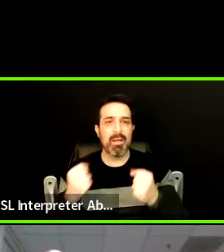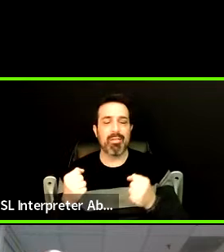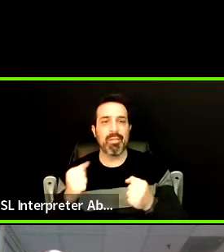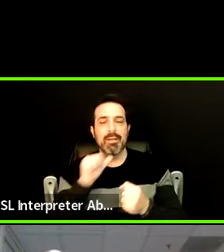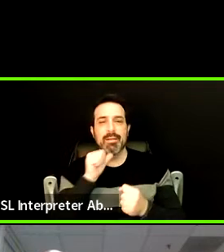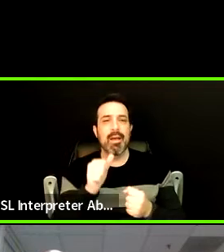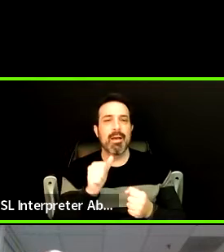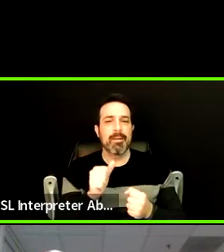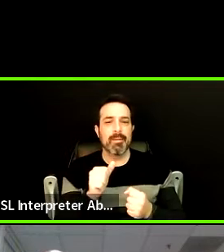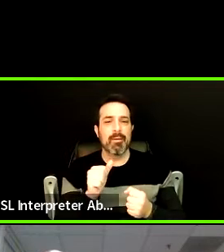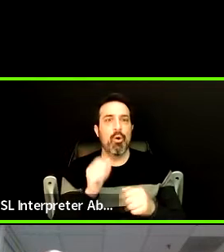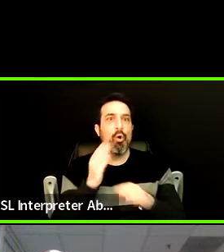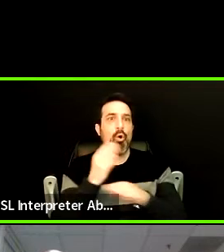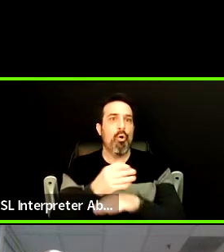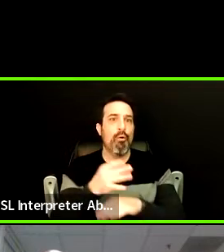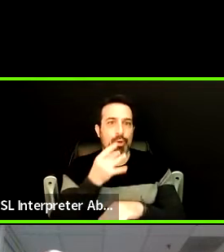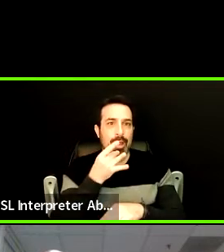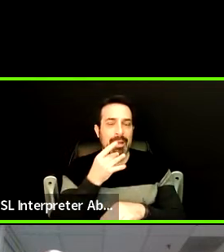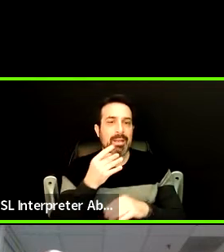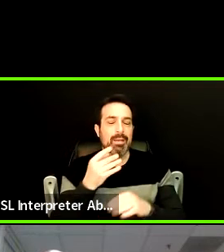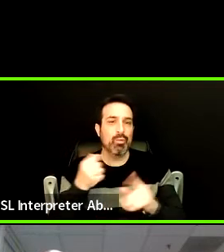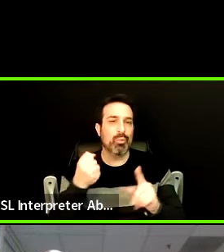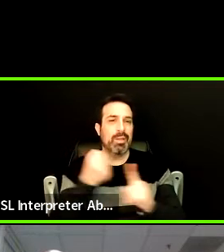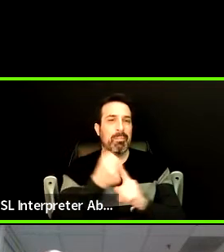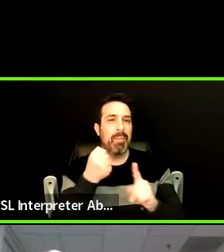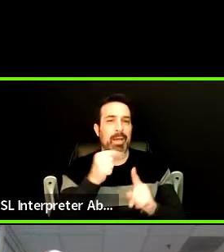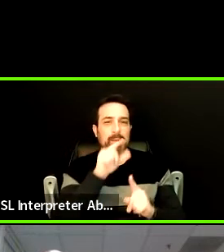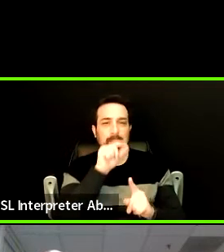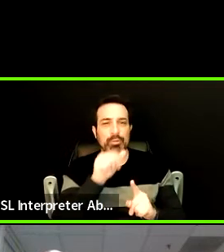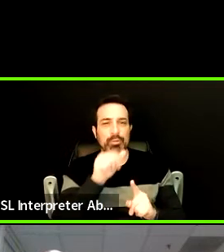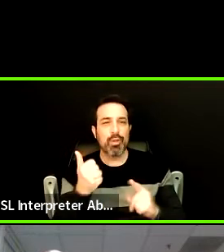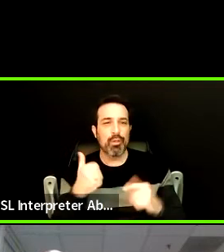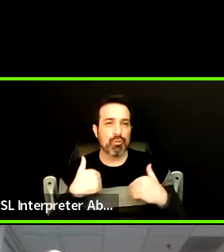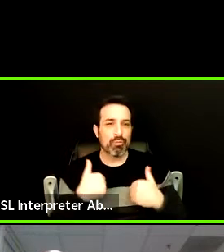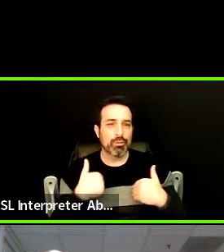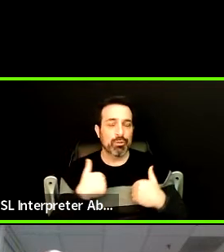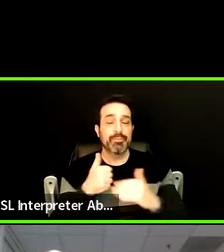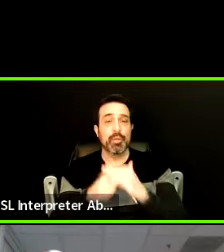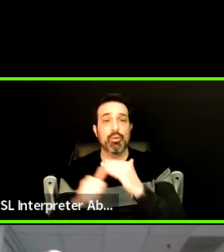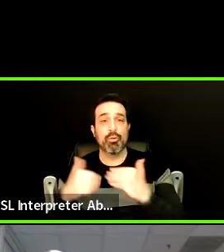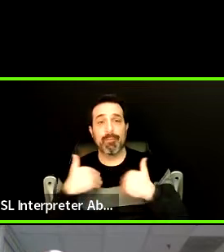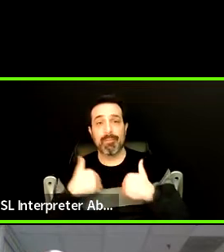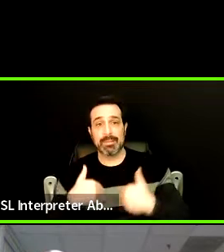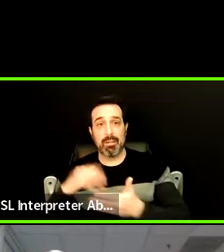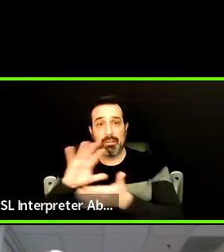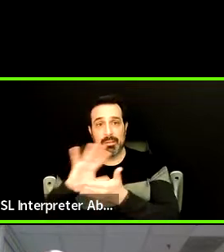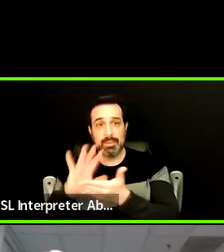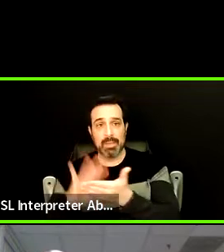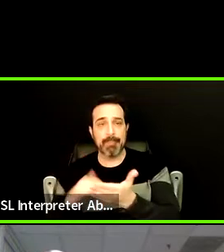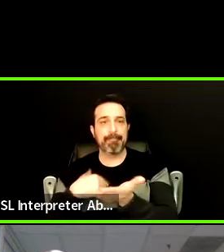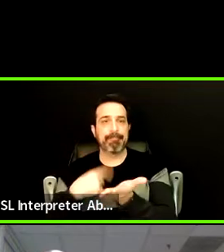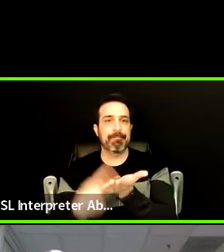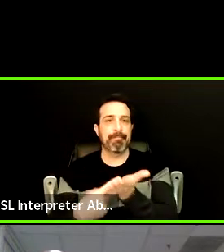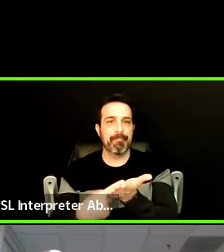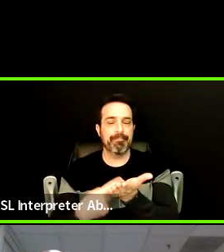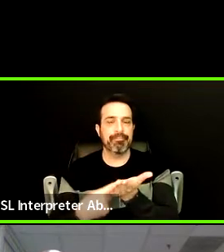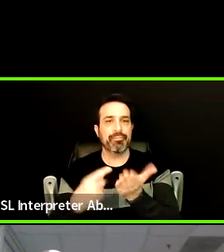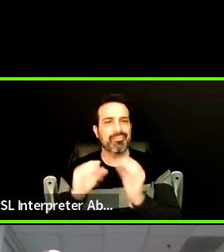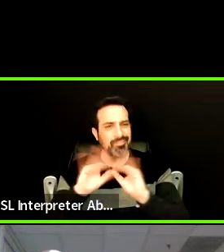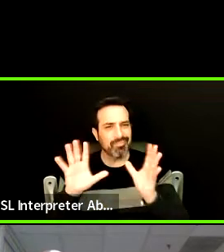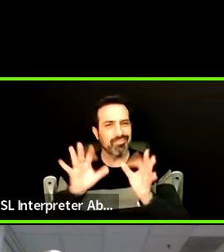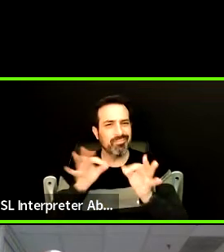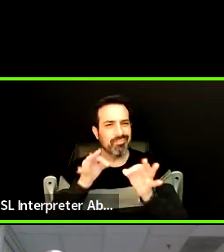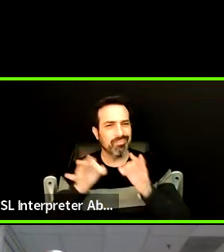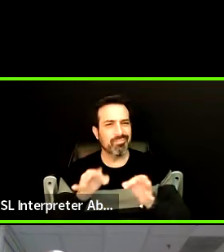overlighting to impact birds and other creatures. Under physical design, we talked about clearly defining